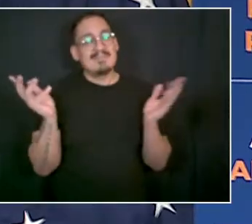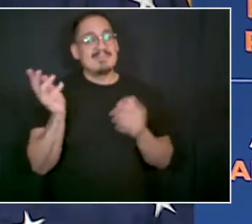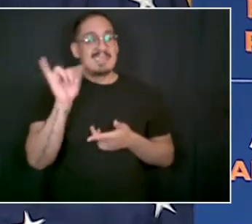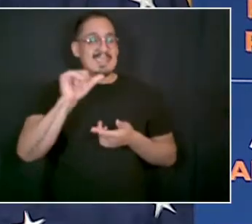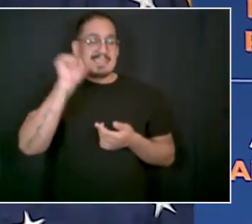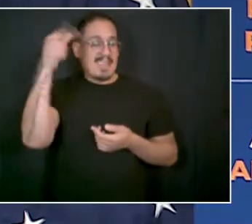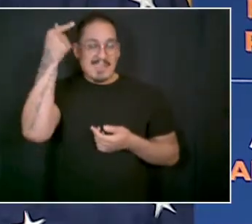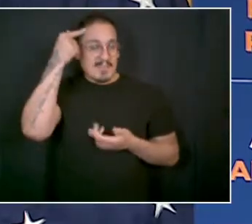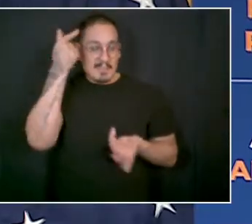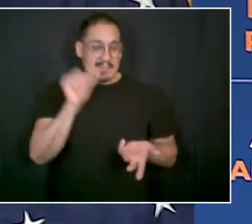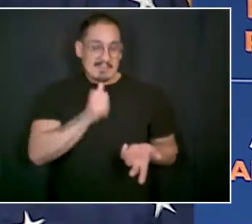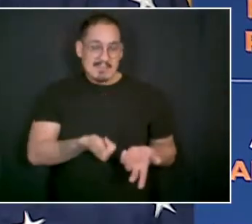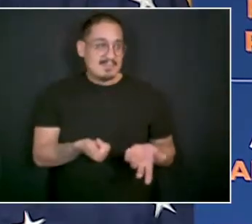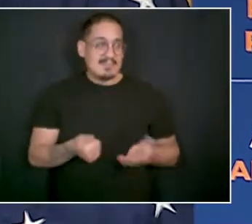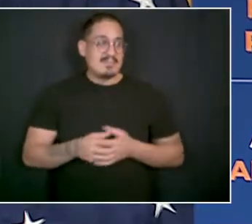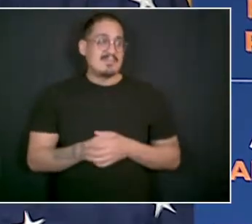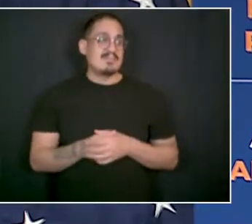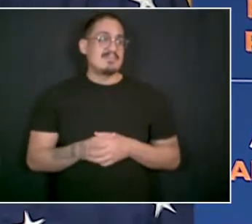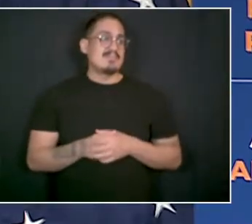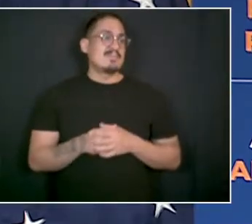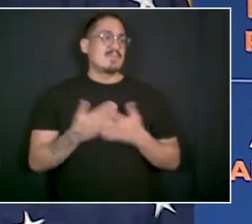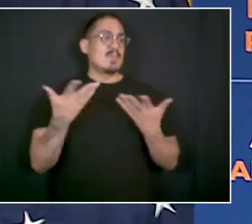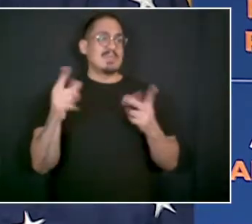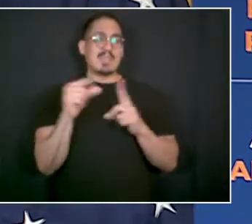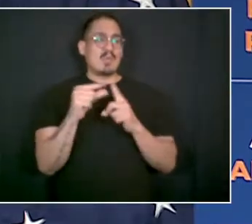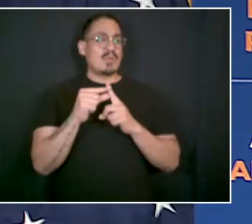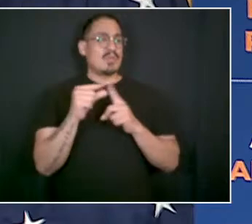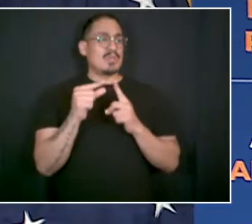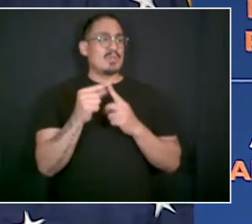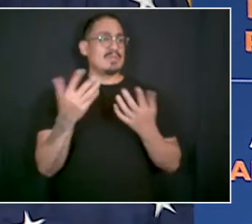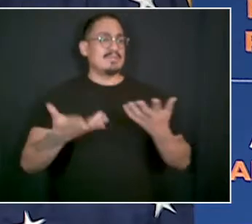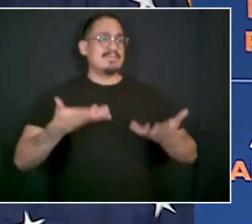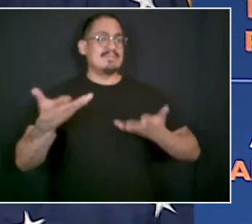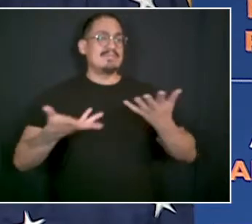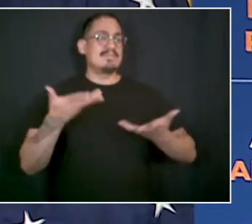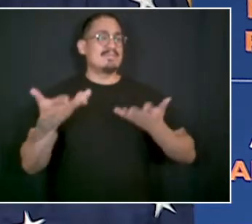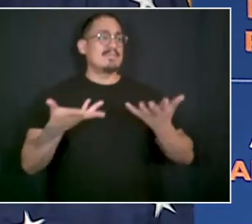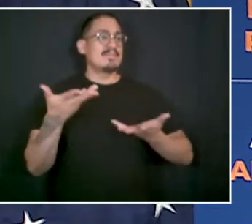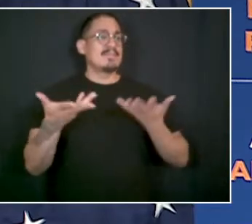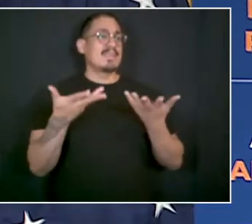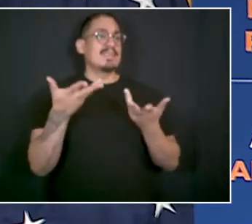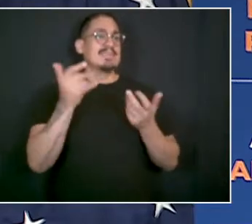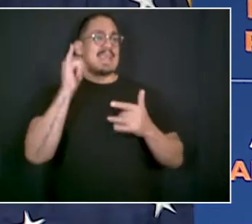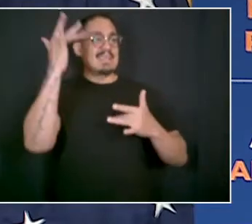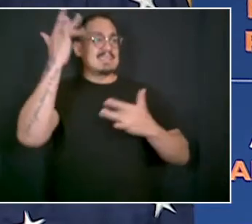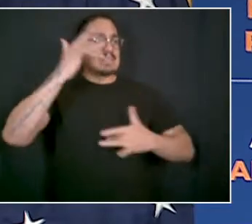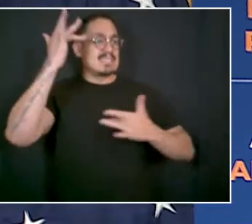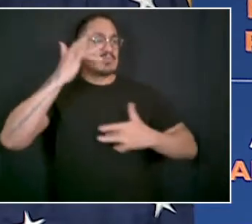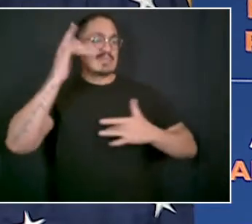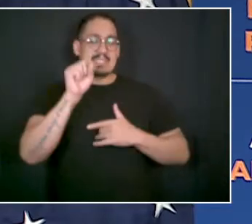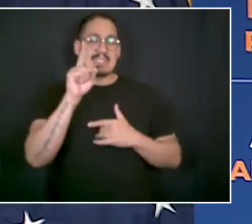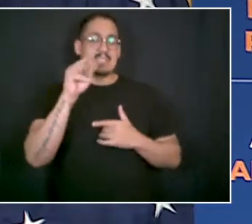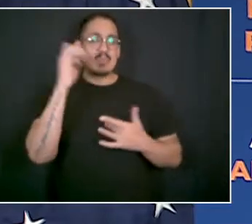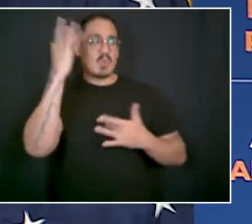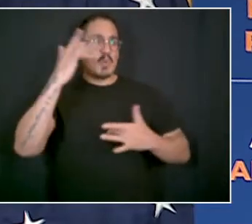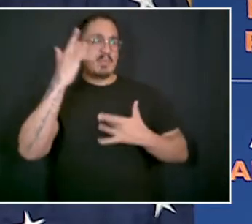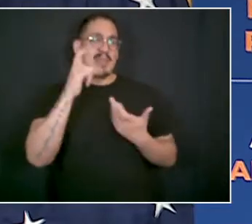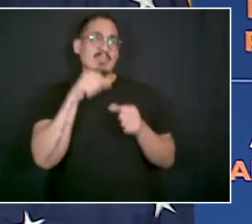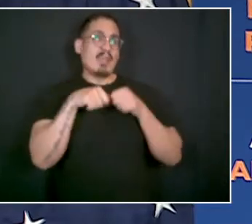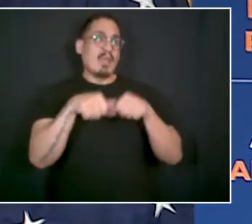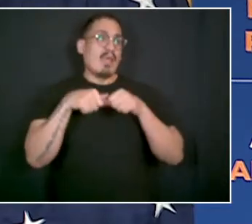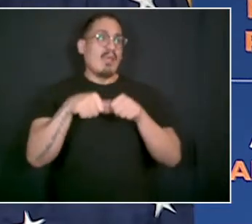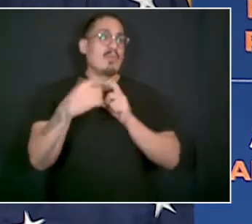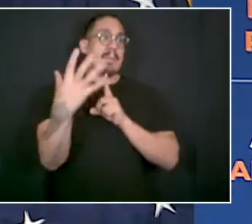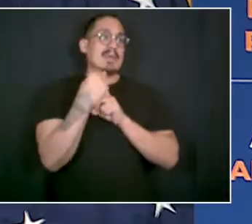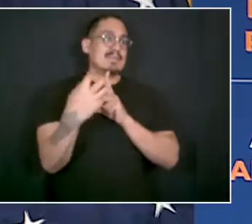using? This syndrome of just want to be attack. I got to manage a city. So we're doing that. I don't know who's telling